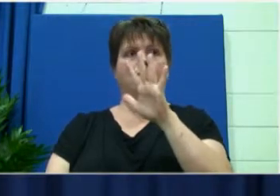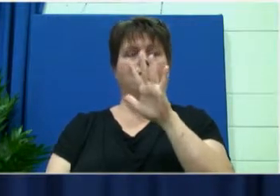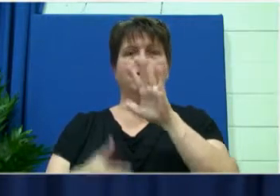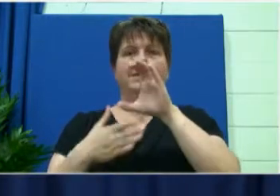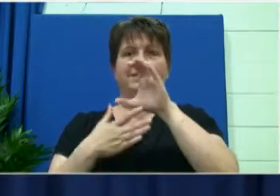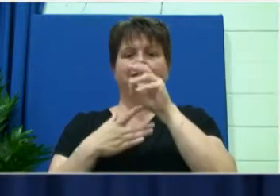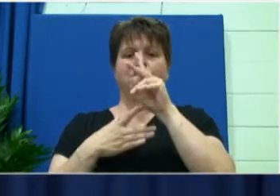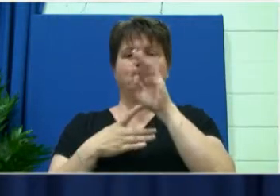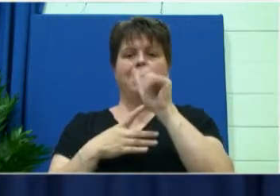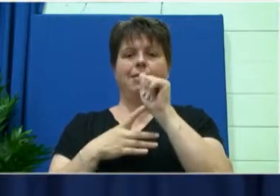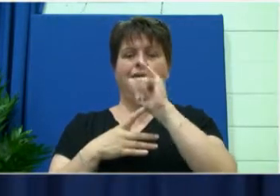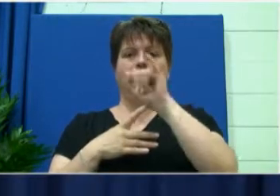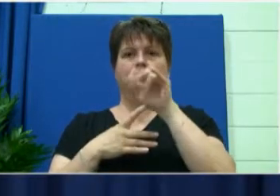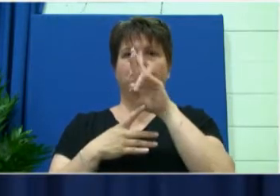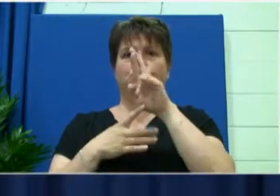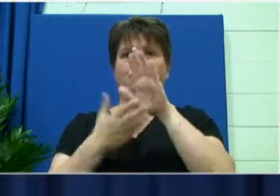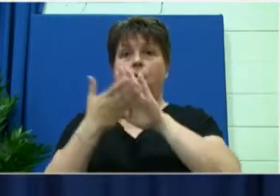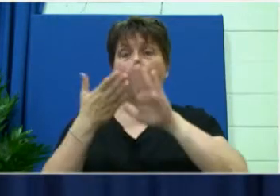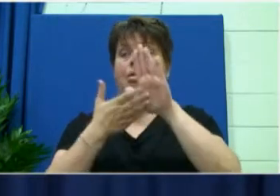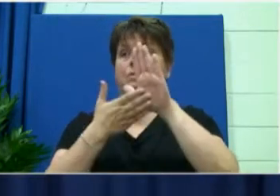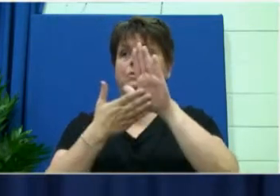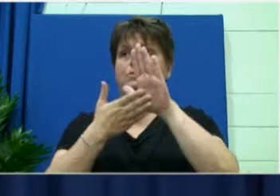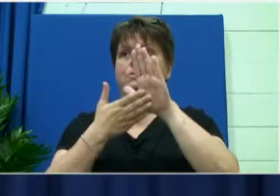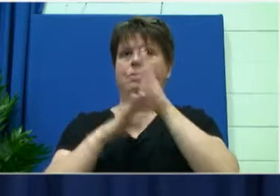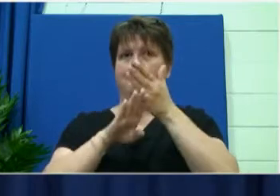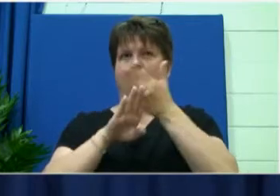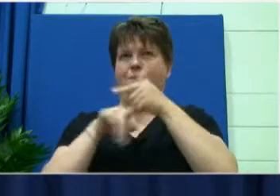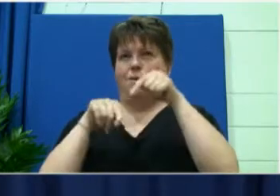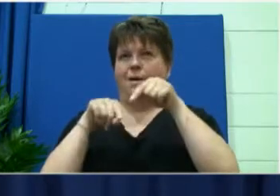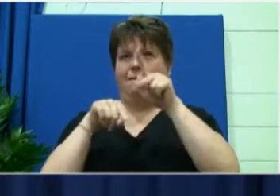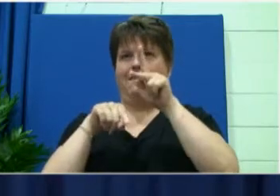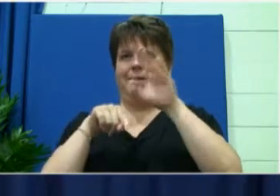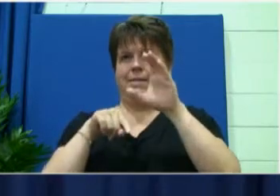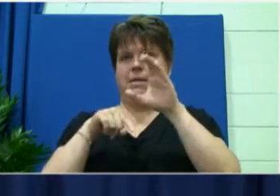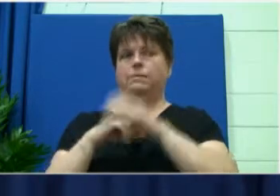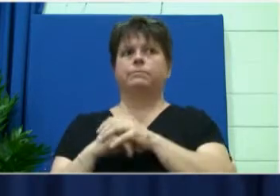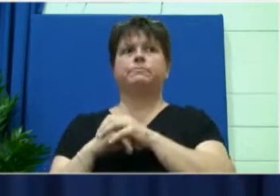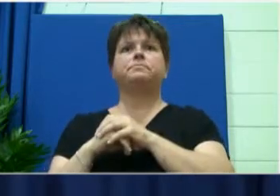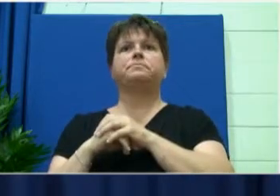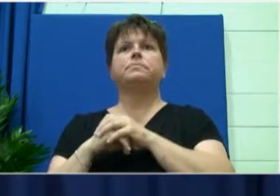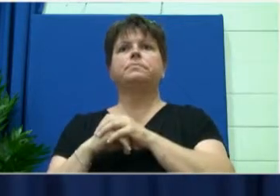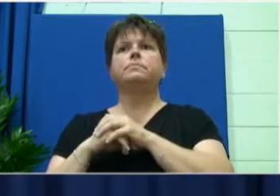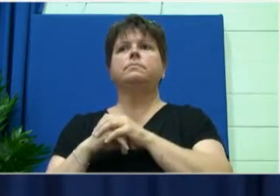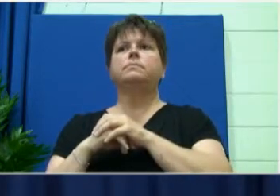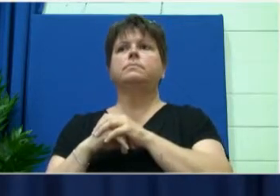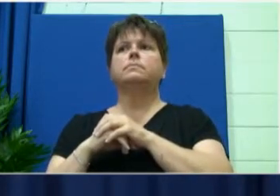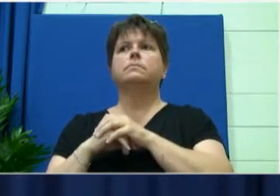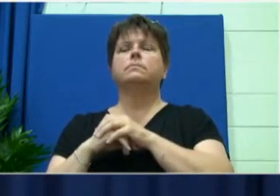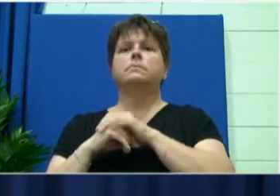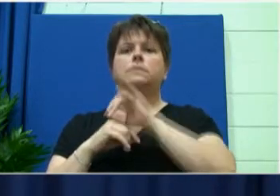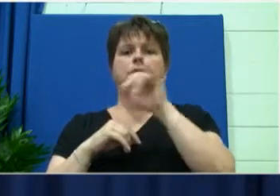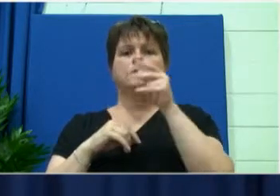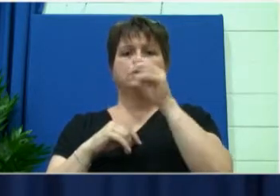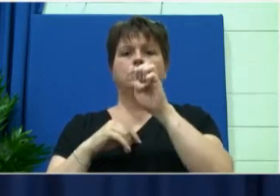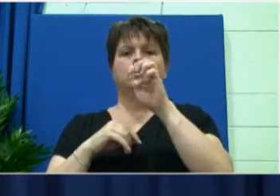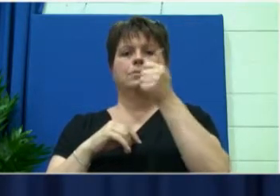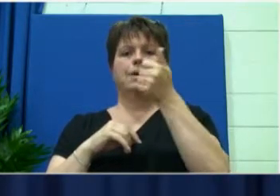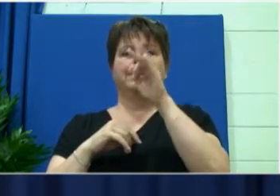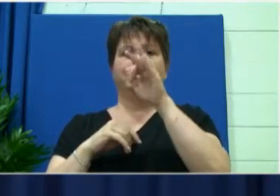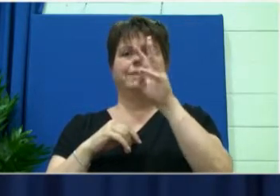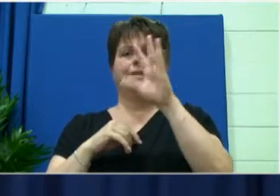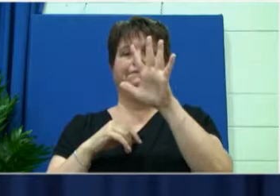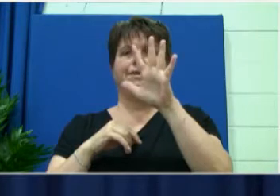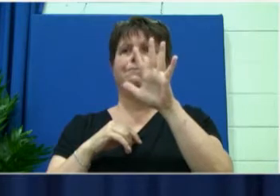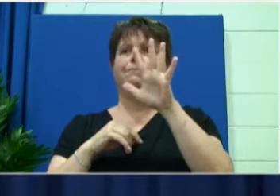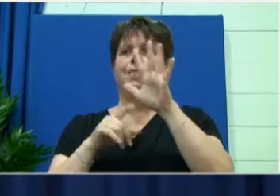Centralia Junior College, which is a predecessor to KC, but in June of '65, they held their